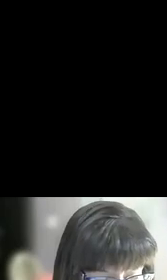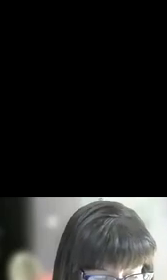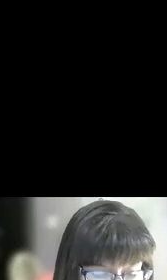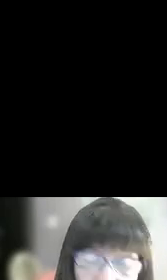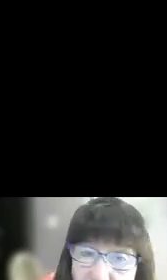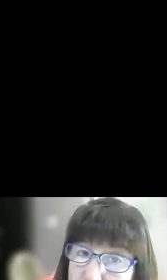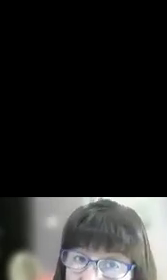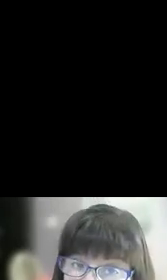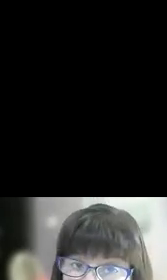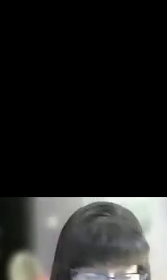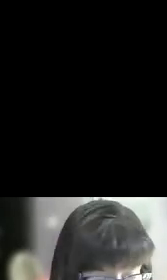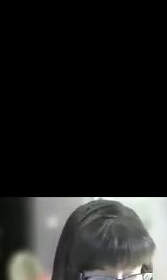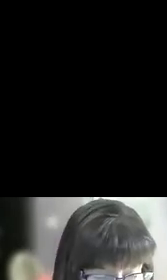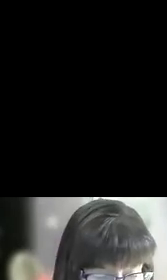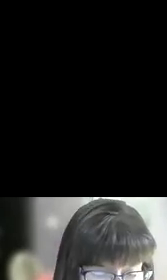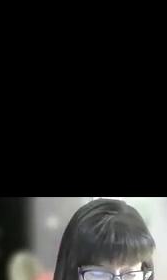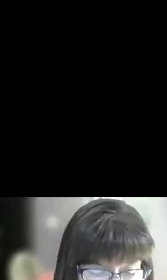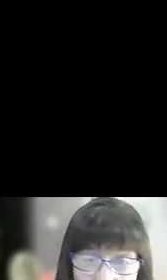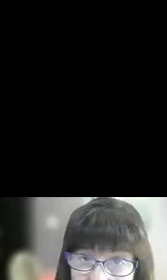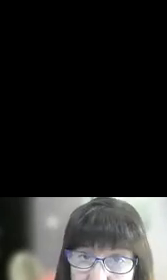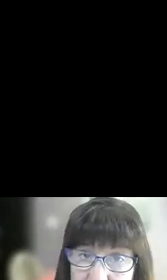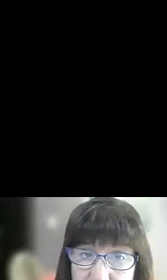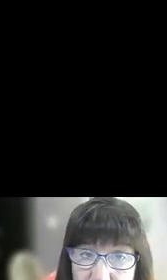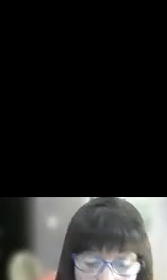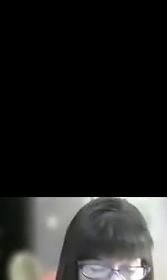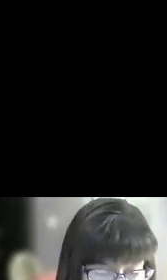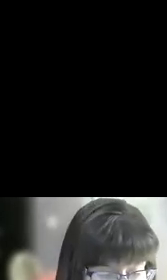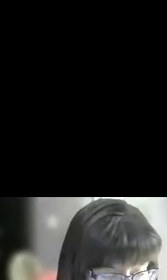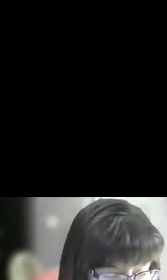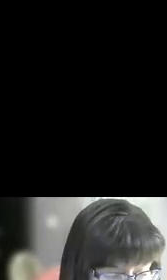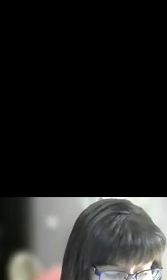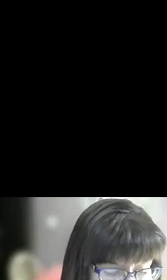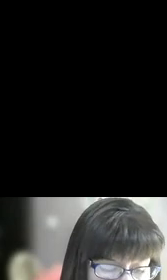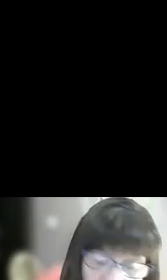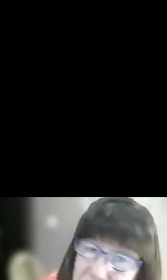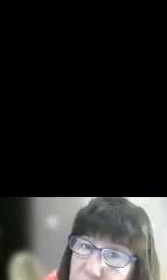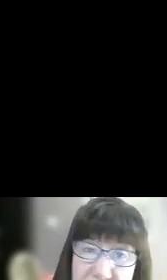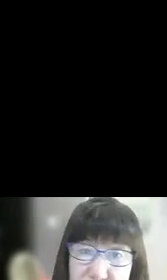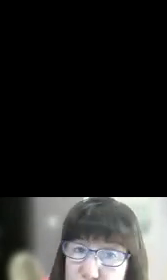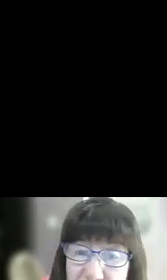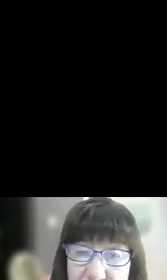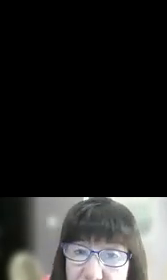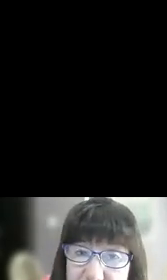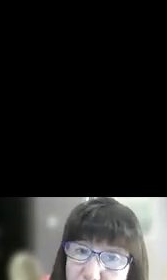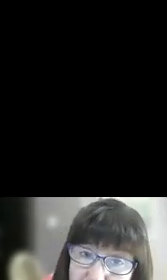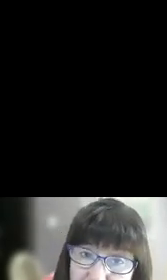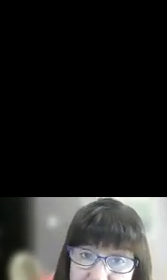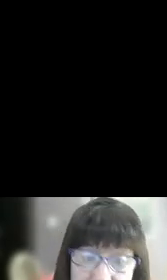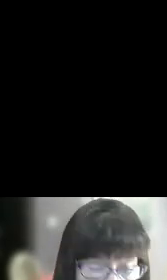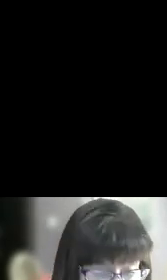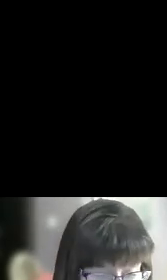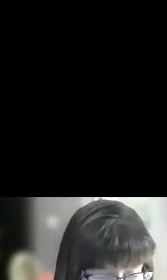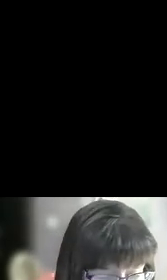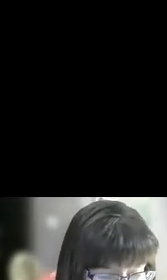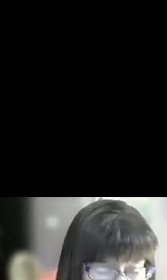slide. Follow along during the year to learn more about us, the courses we offer, the amazing research being conducted by professors